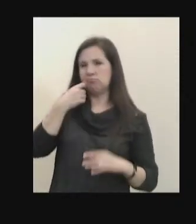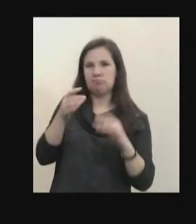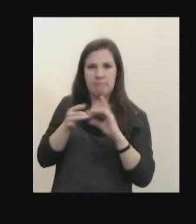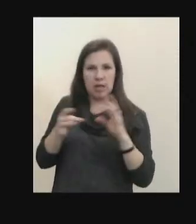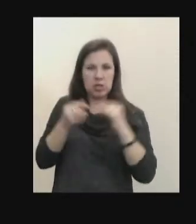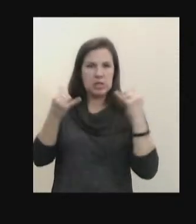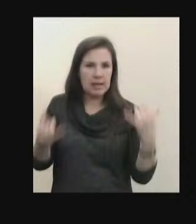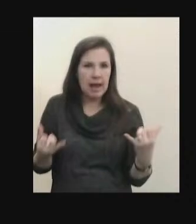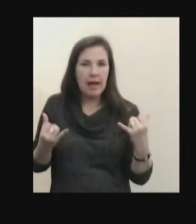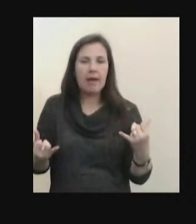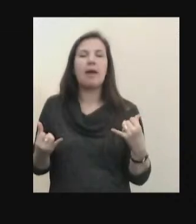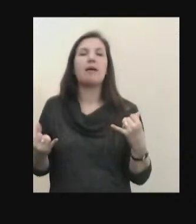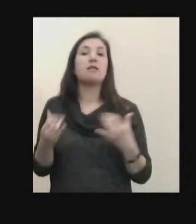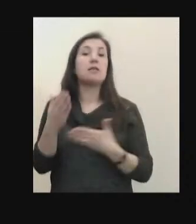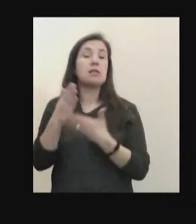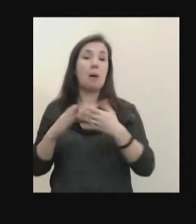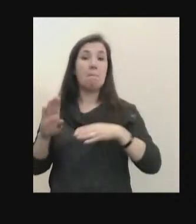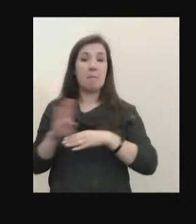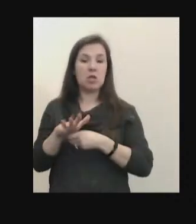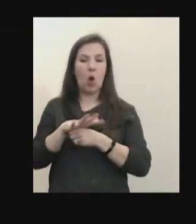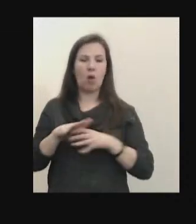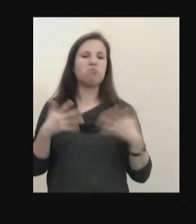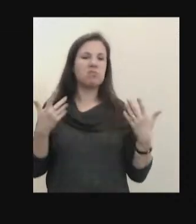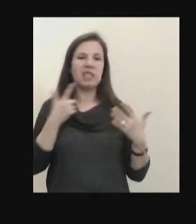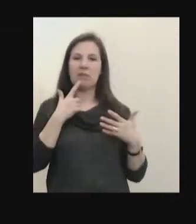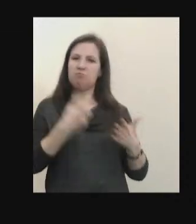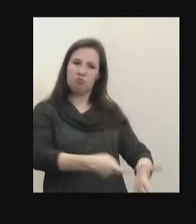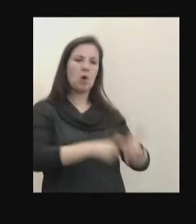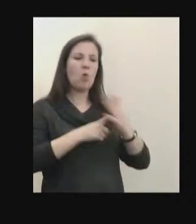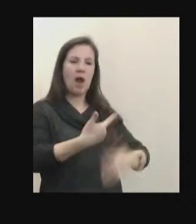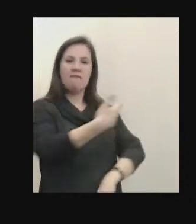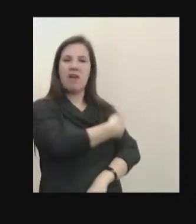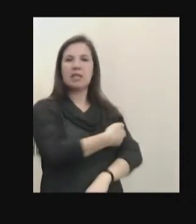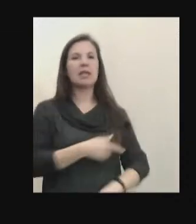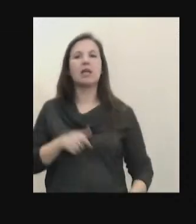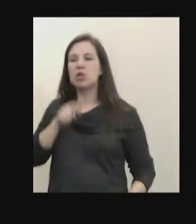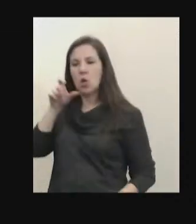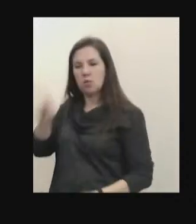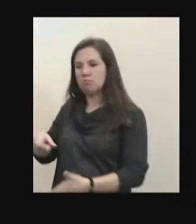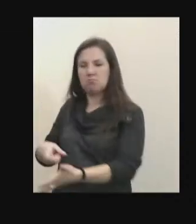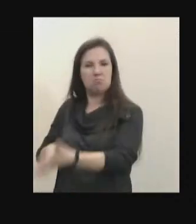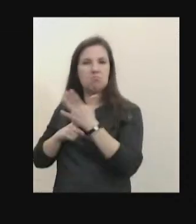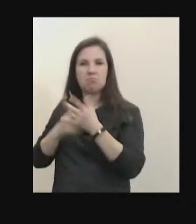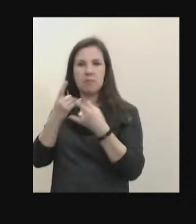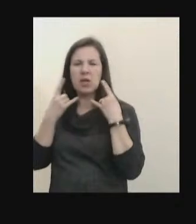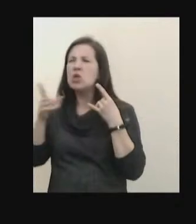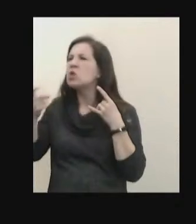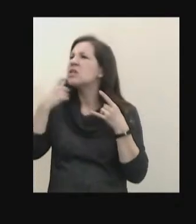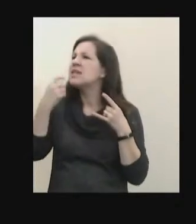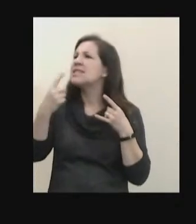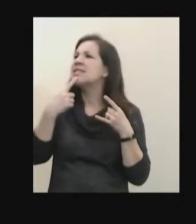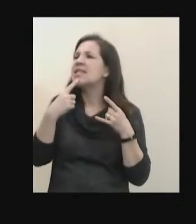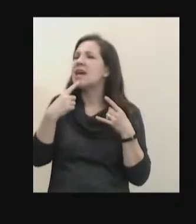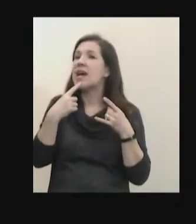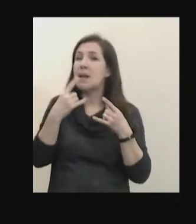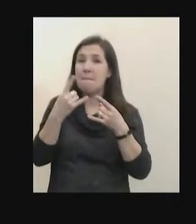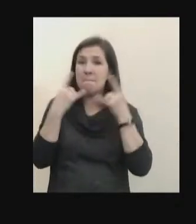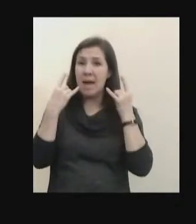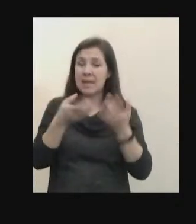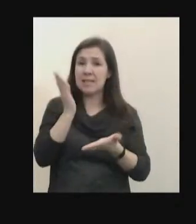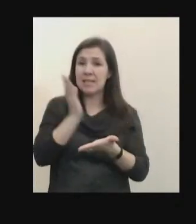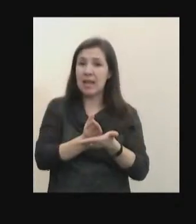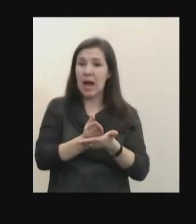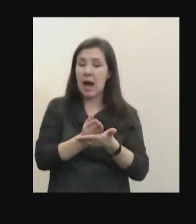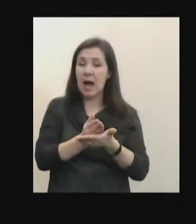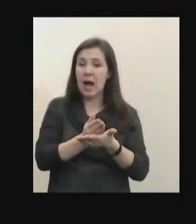that some of the businesses locally have already done that. You just said here in the press conference that masks virtually stop COVID-19 in